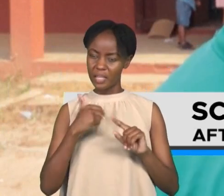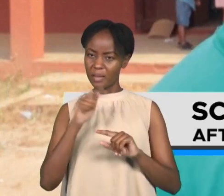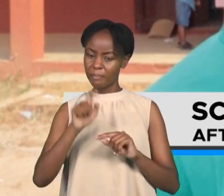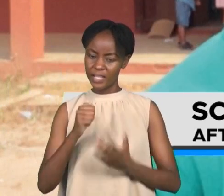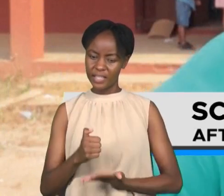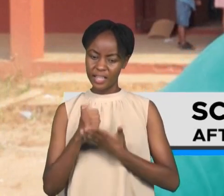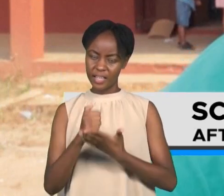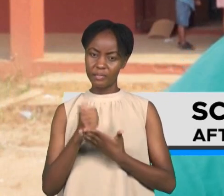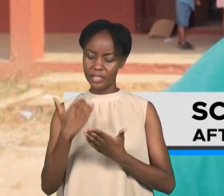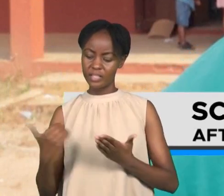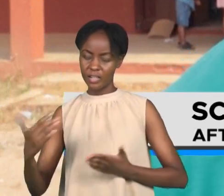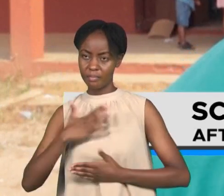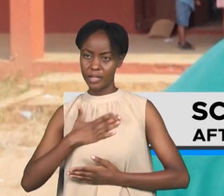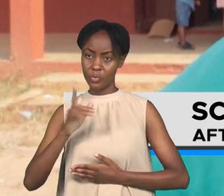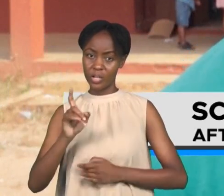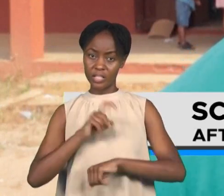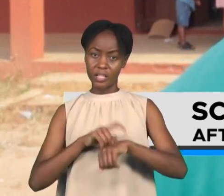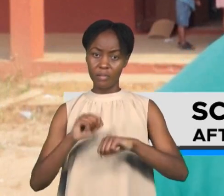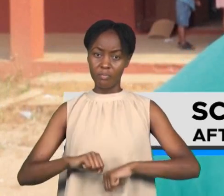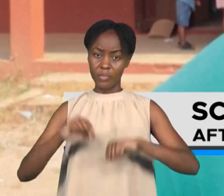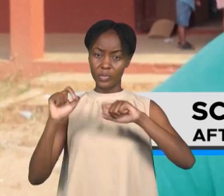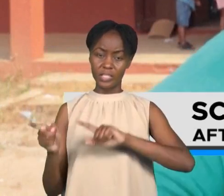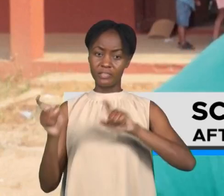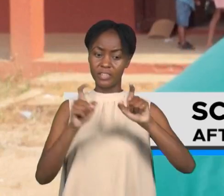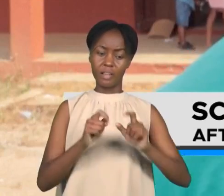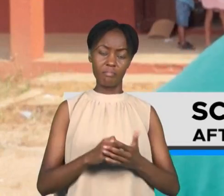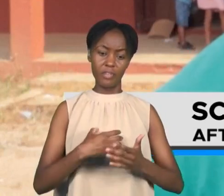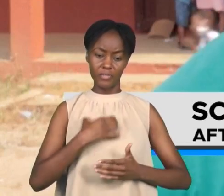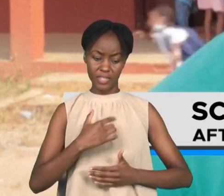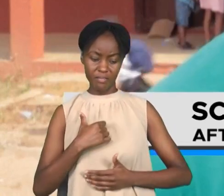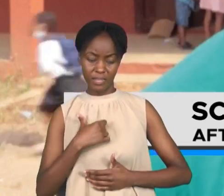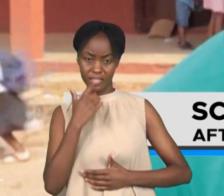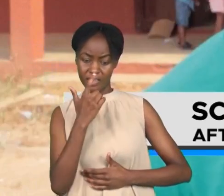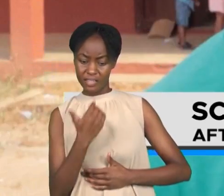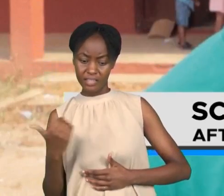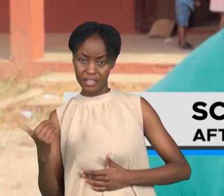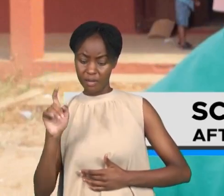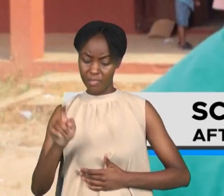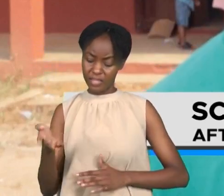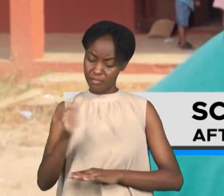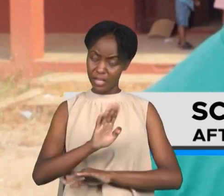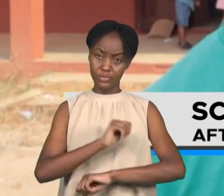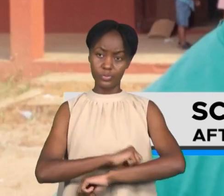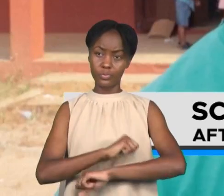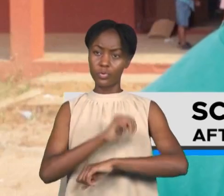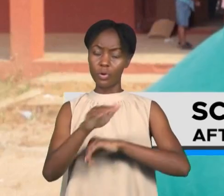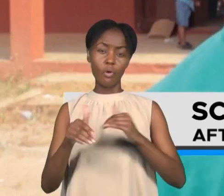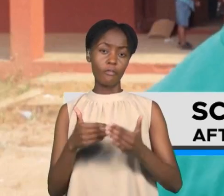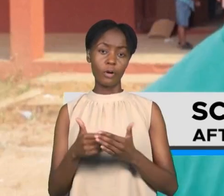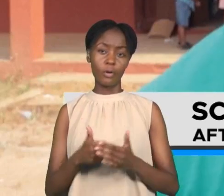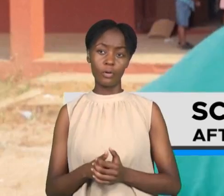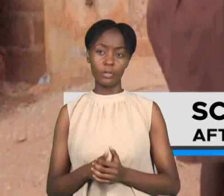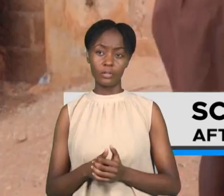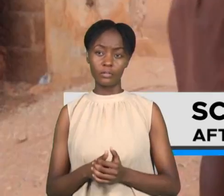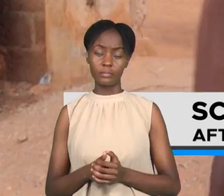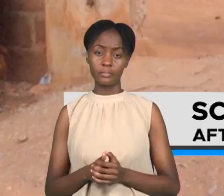my boss visited me and said, "Wow, your children." I said, "Because of." So we have to help the teachers so that we all feel free and go to our